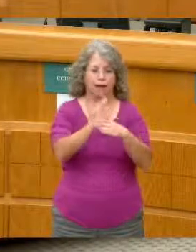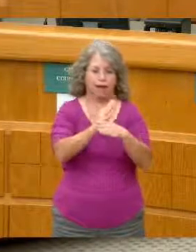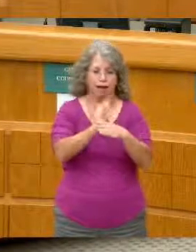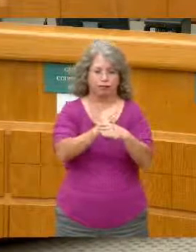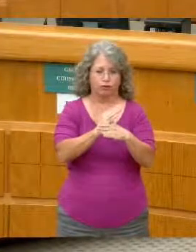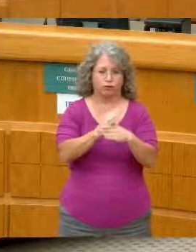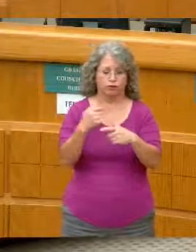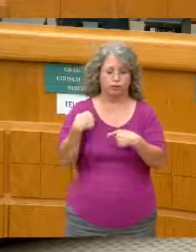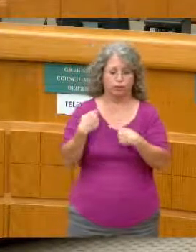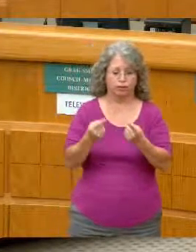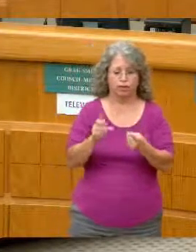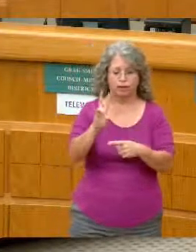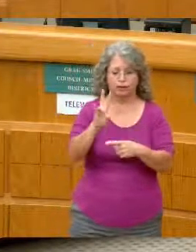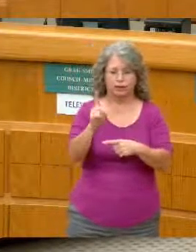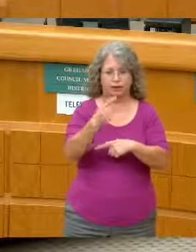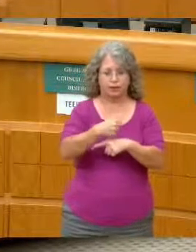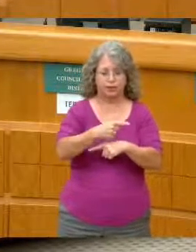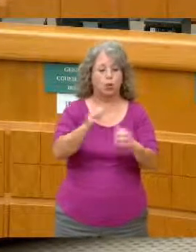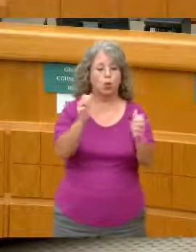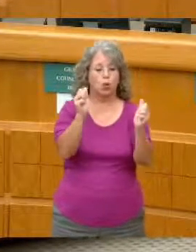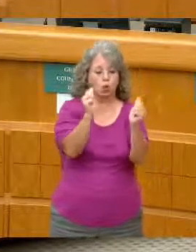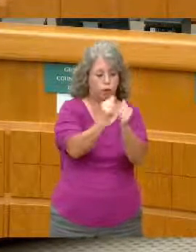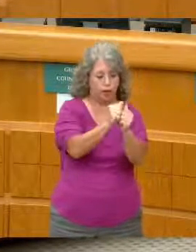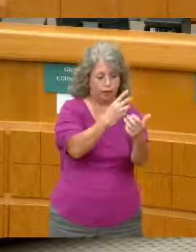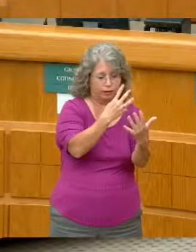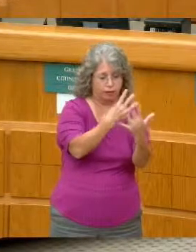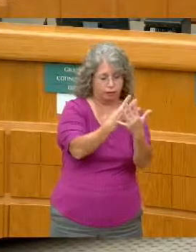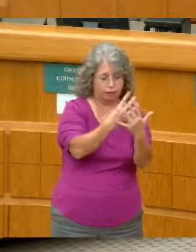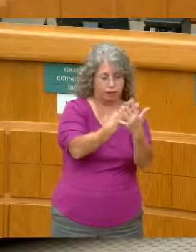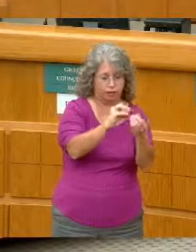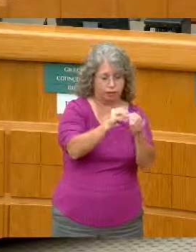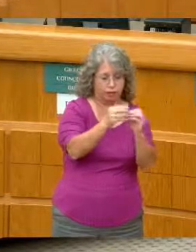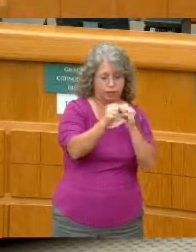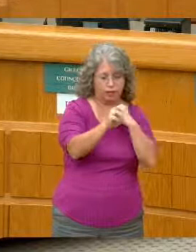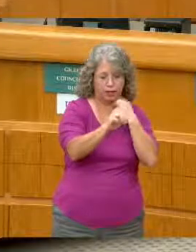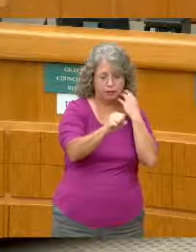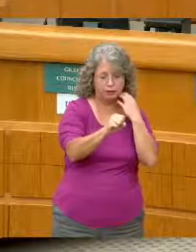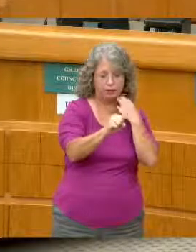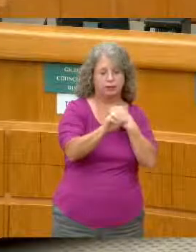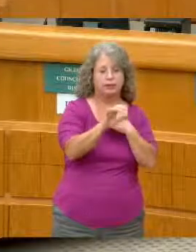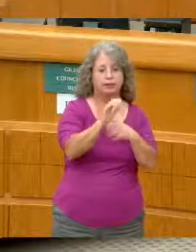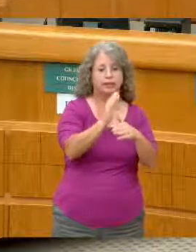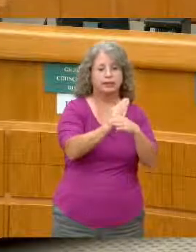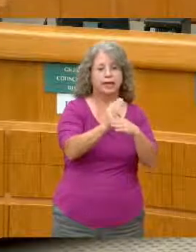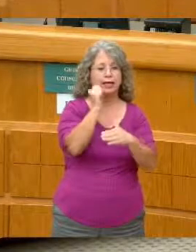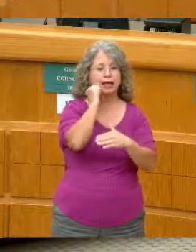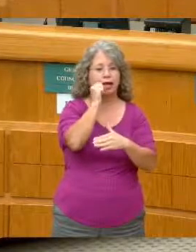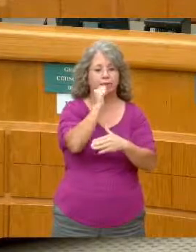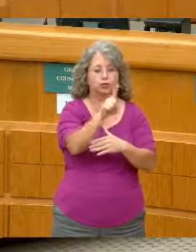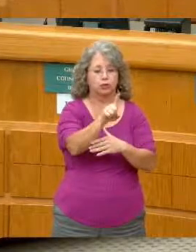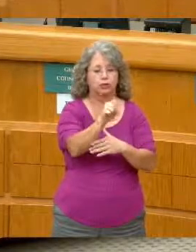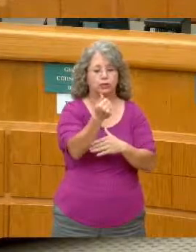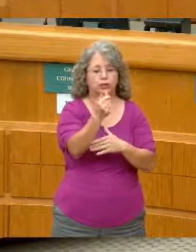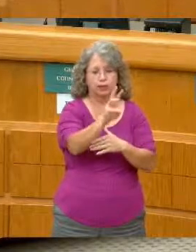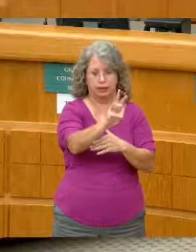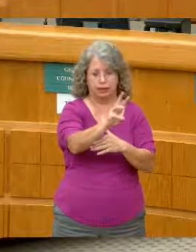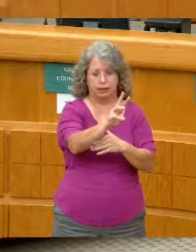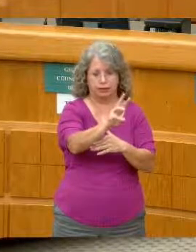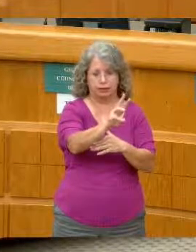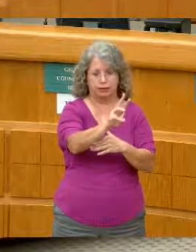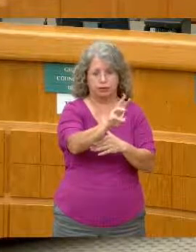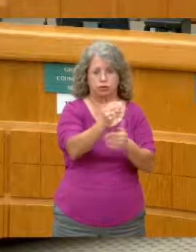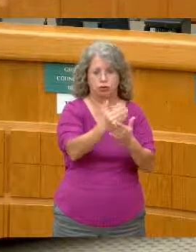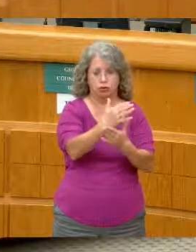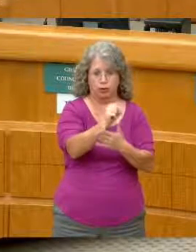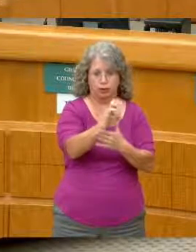This is looking at the last 7 days. So the daily average with the detention center number of cases is 116.